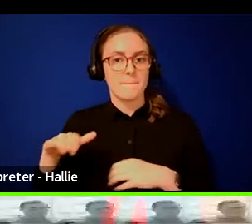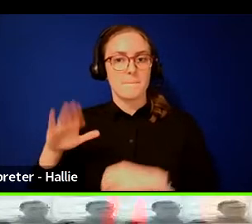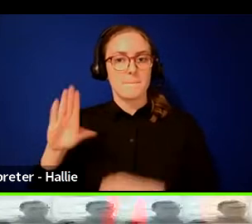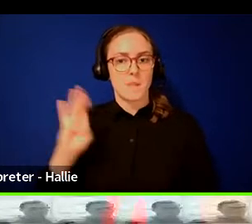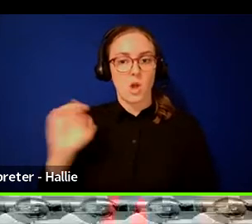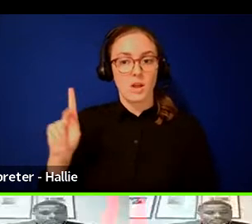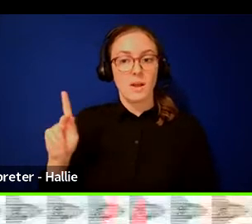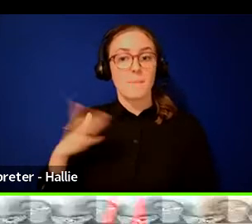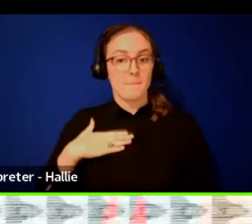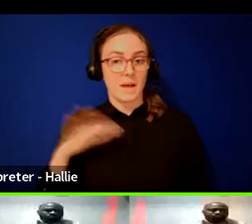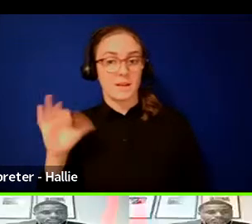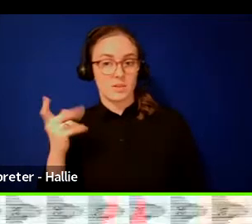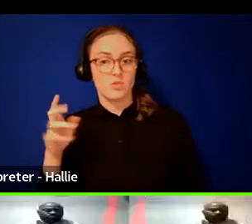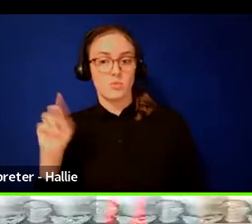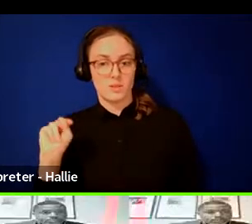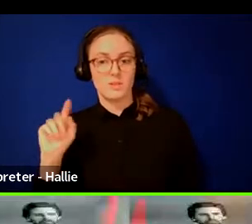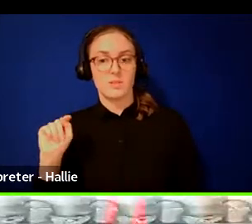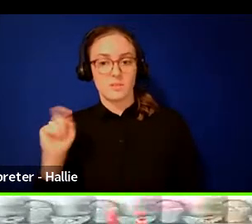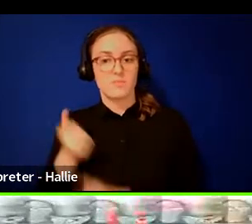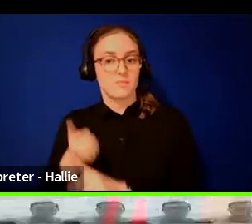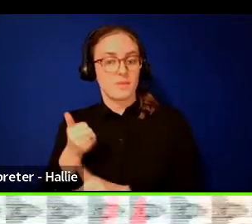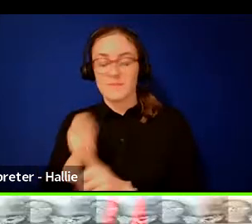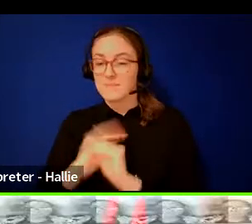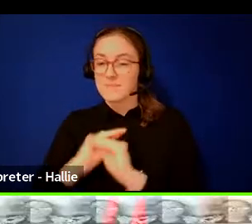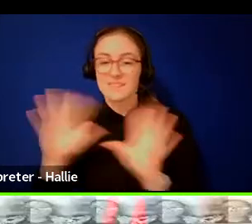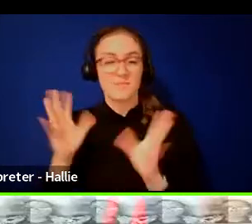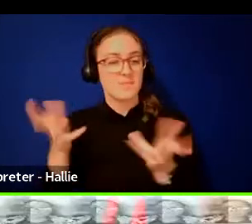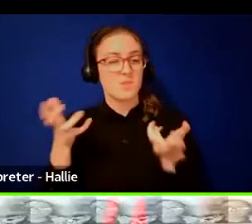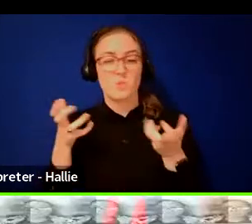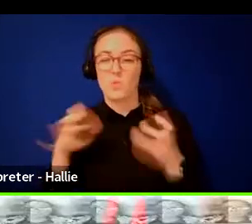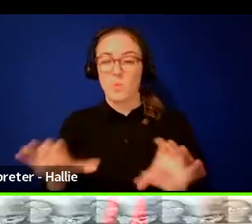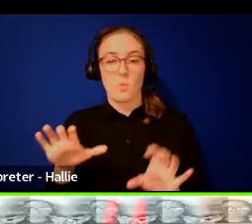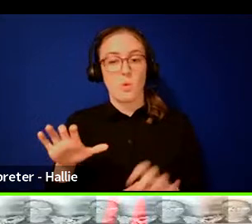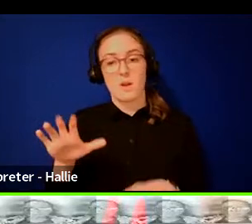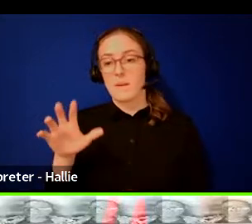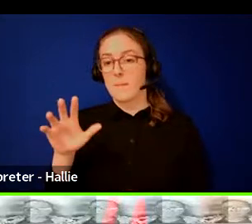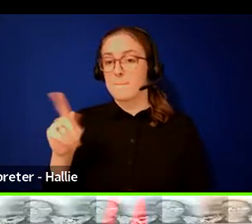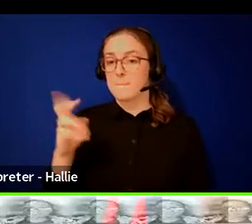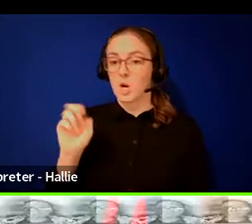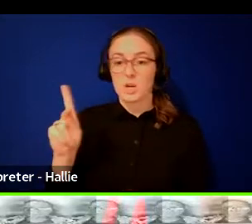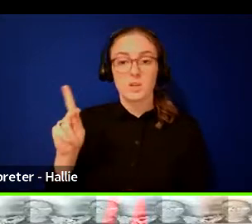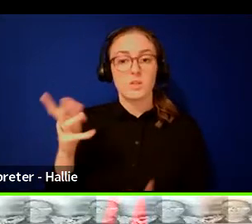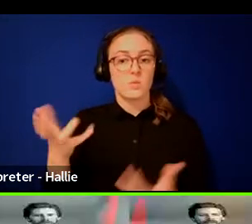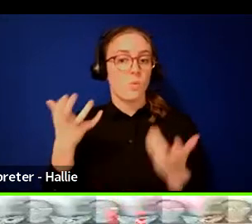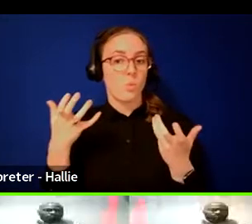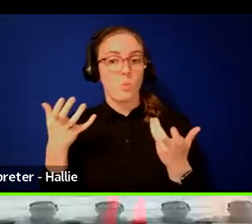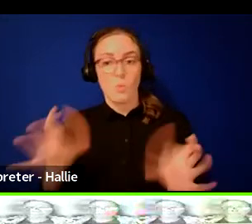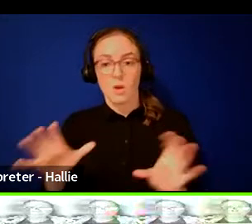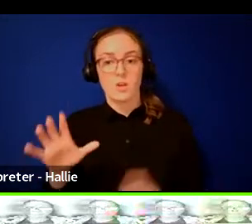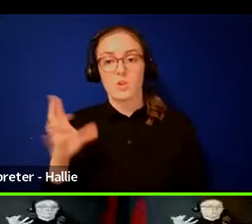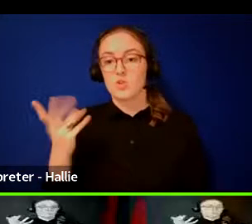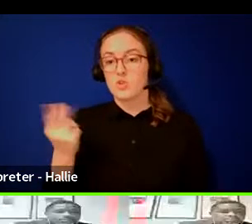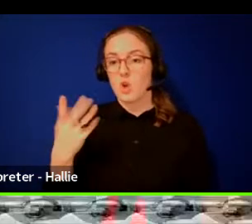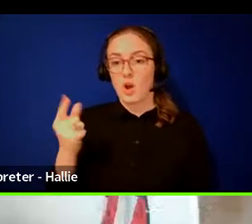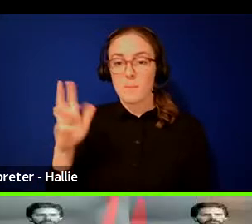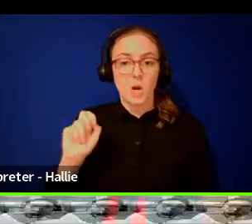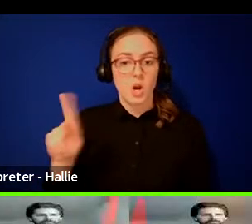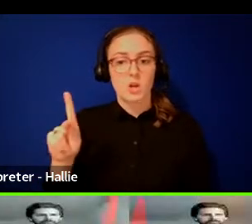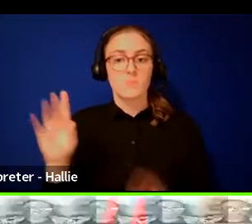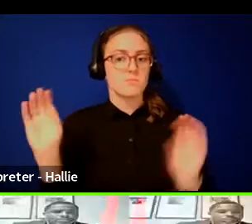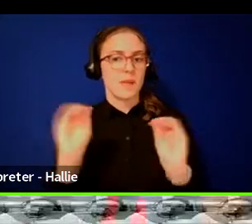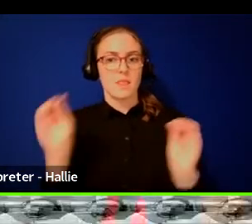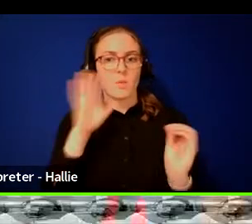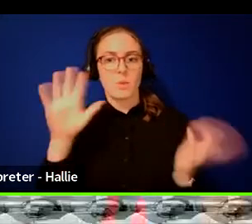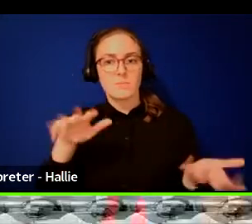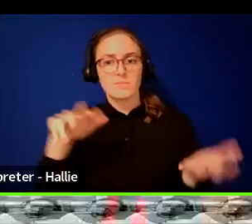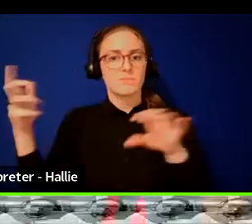very clear. They don't want a park. They don't want a dog park. They don't want anything that's going to upset the peace, order, and